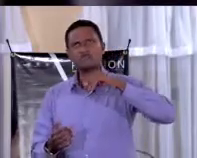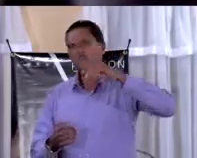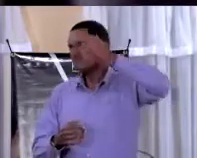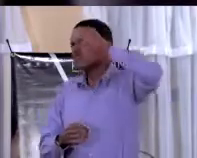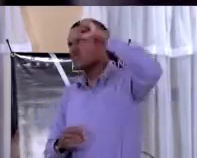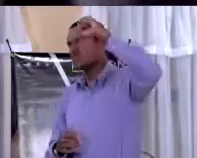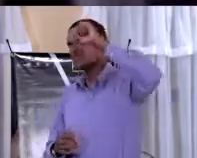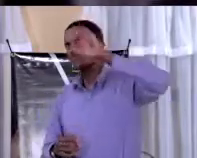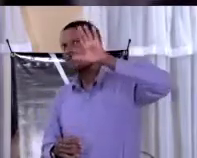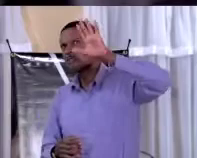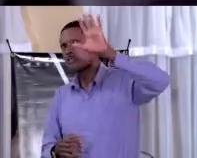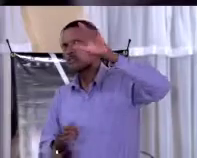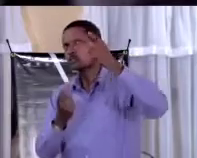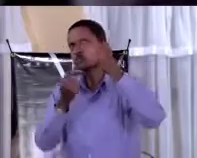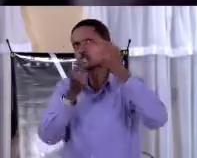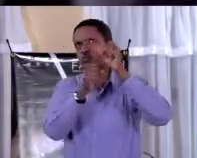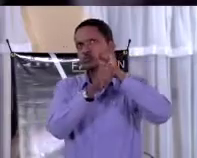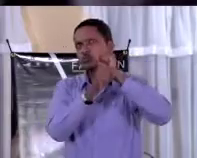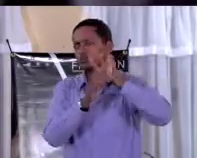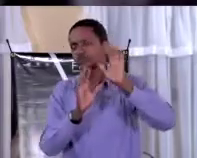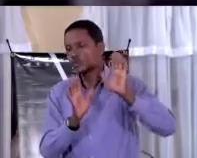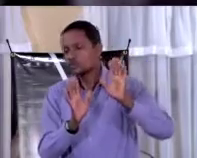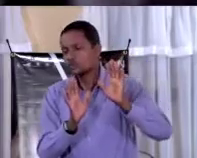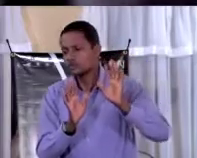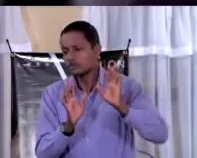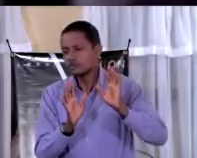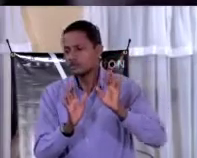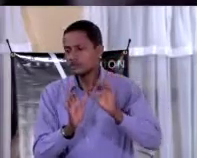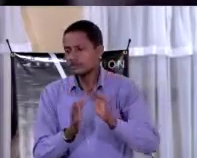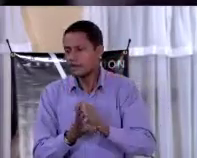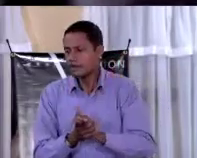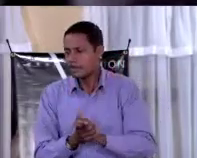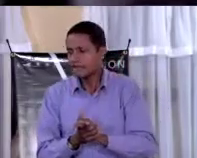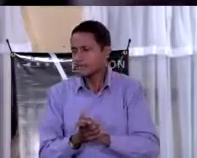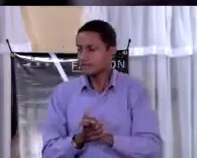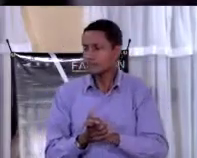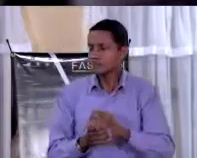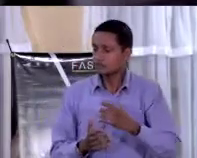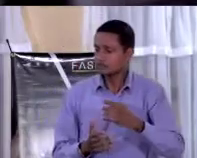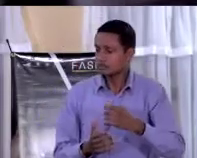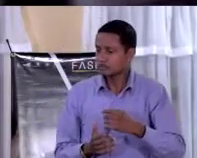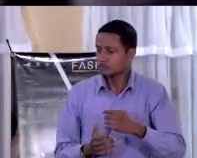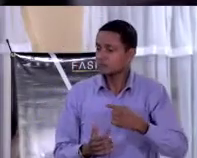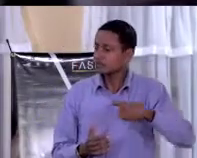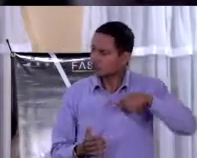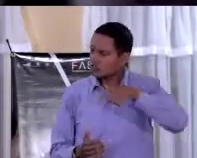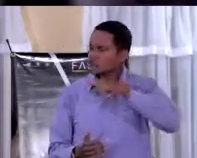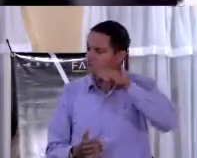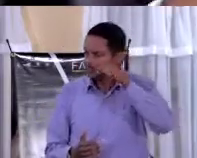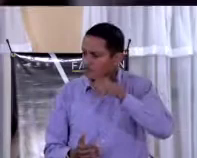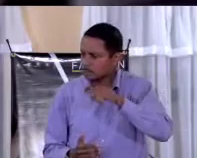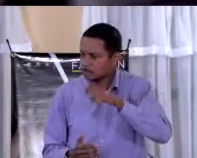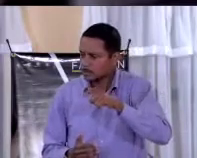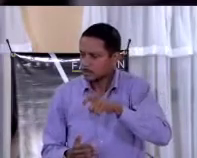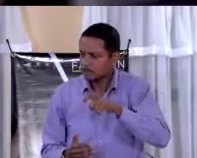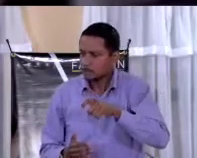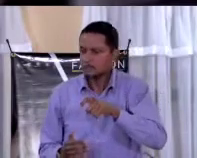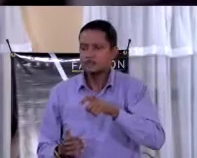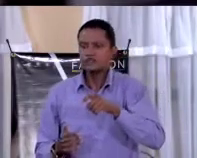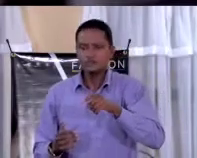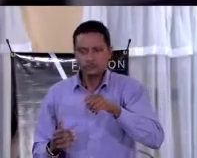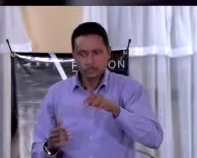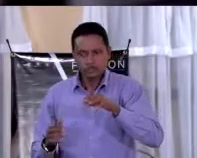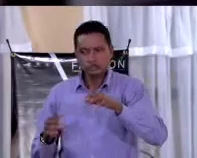be an optional brand, an optional trademark, an alternative to global style. You're not taking anything away from